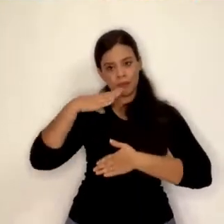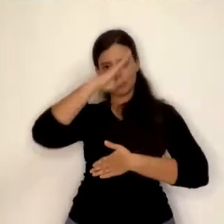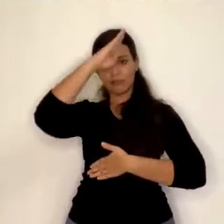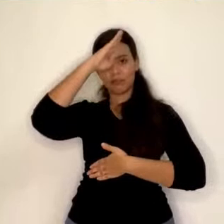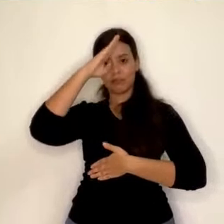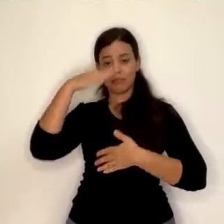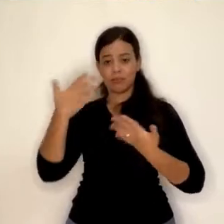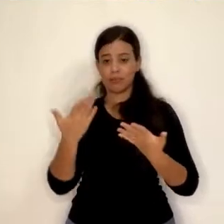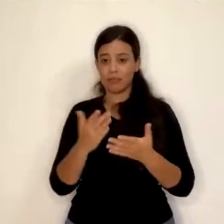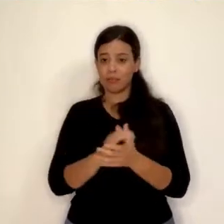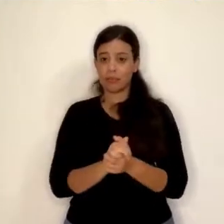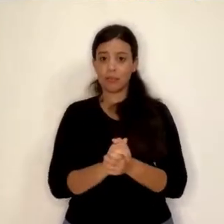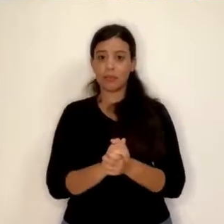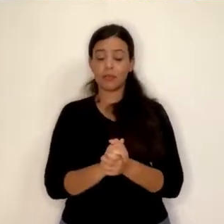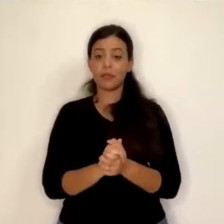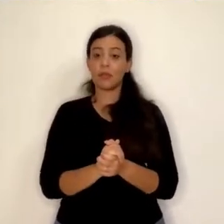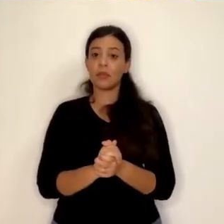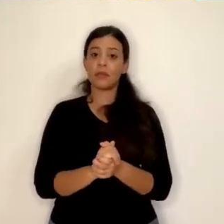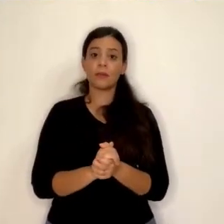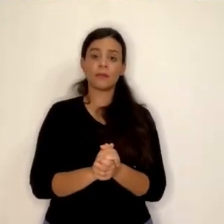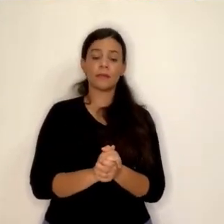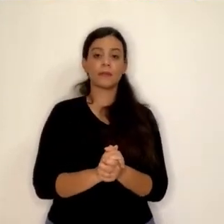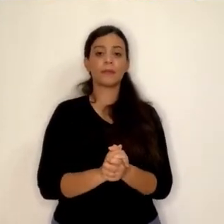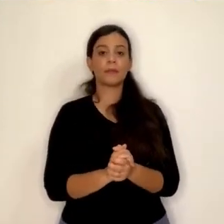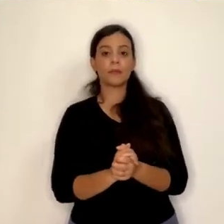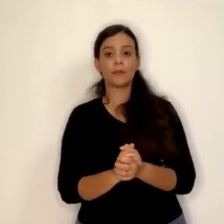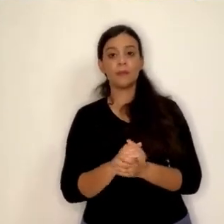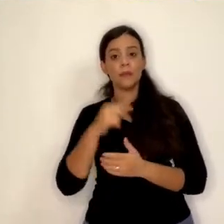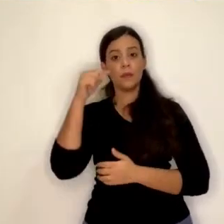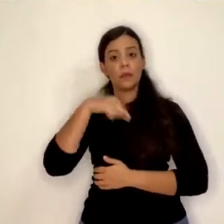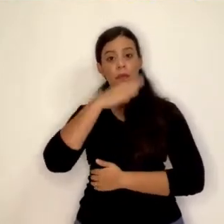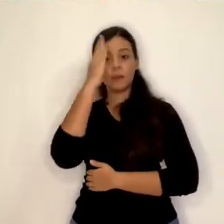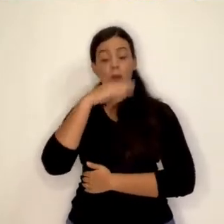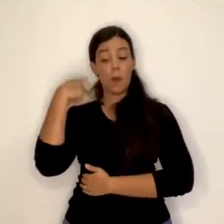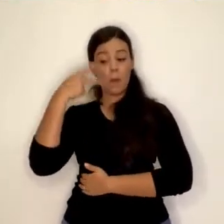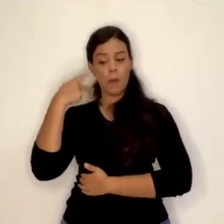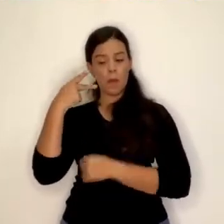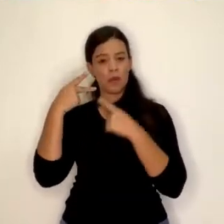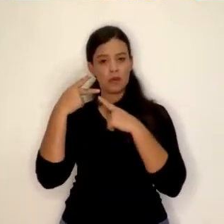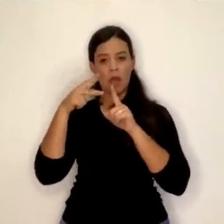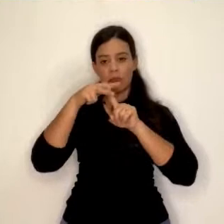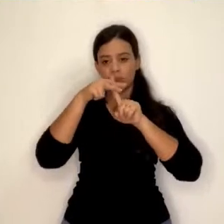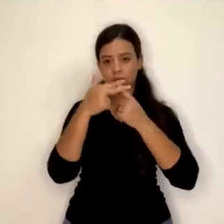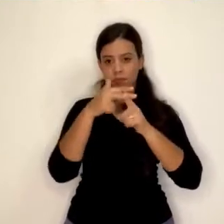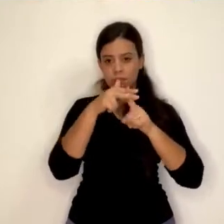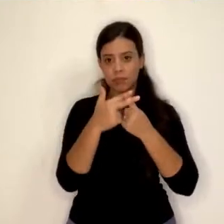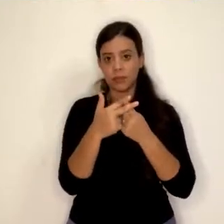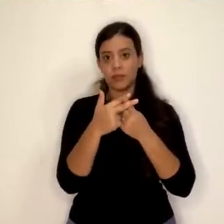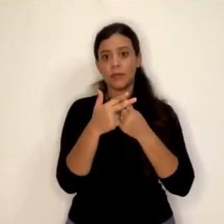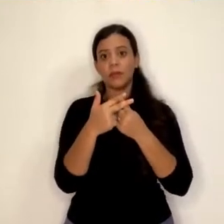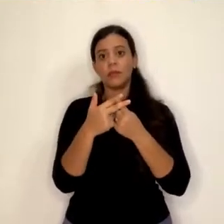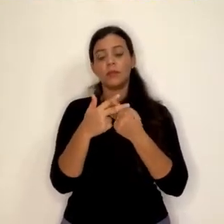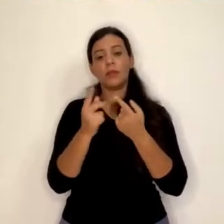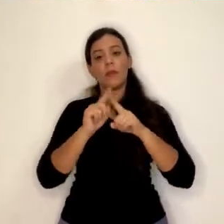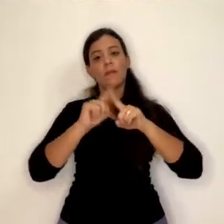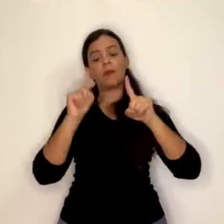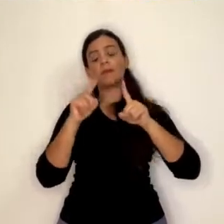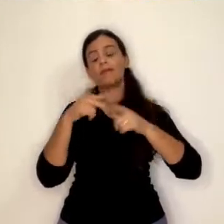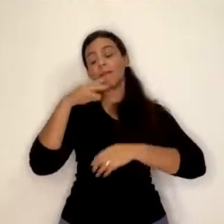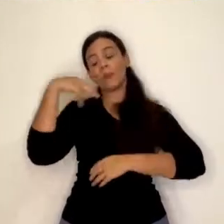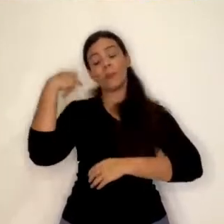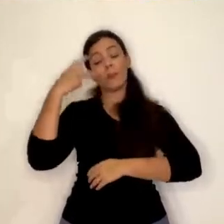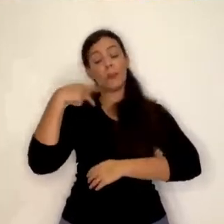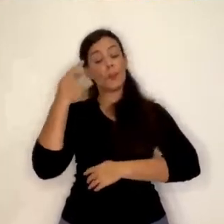Bolsonaro government should be present in all institutions in the country, not only in terms of